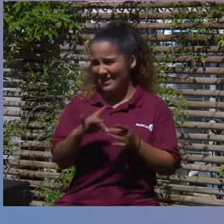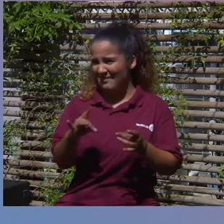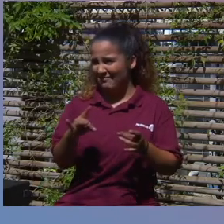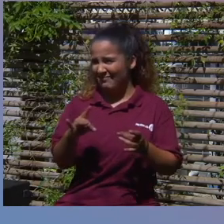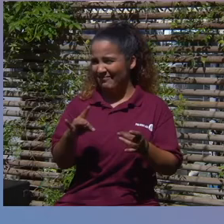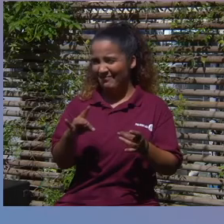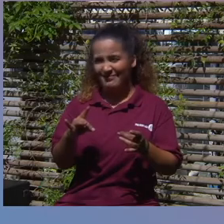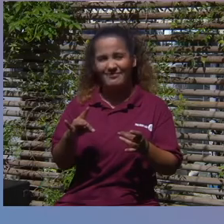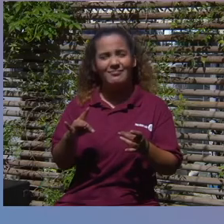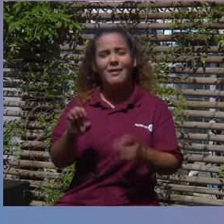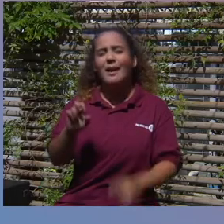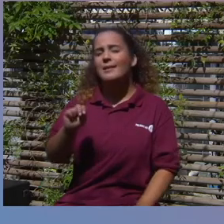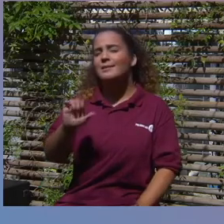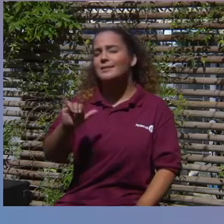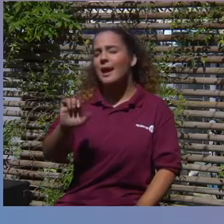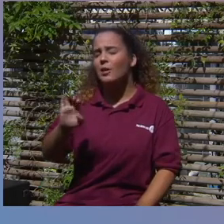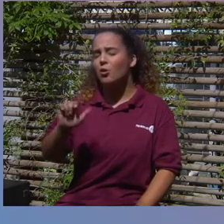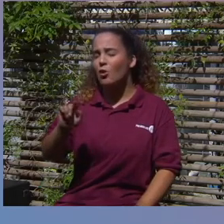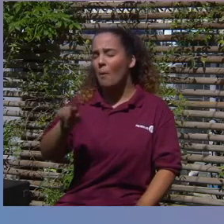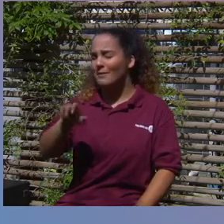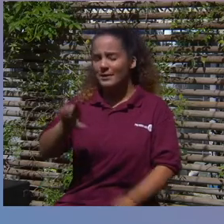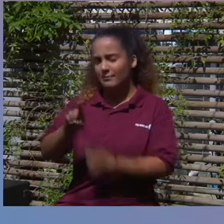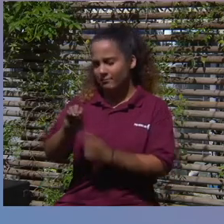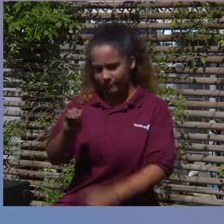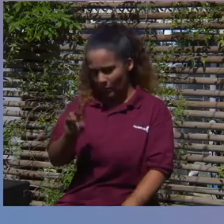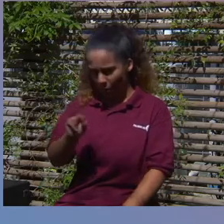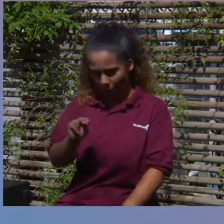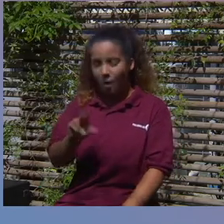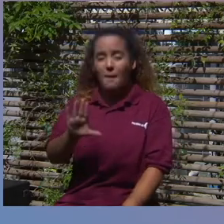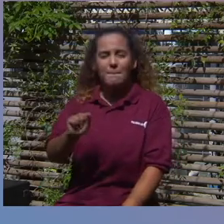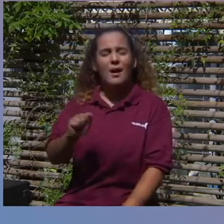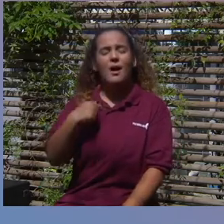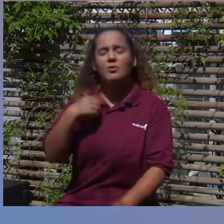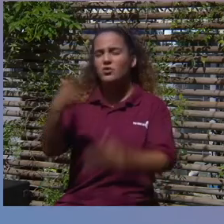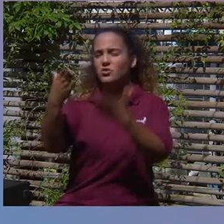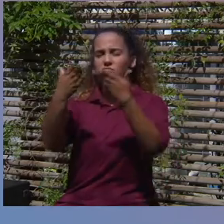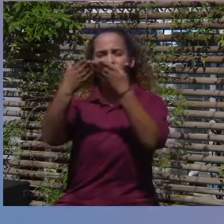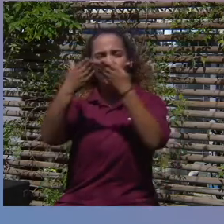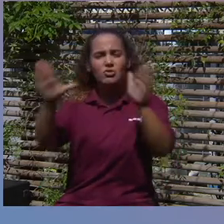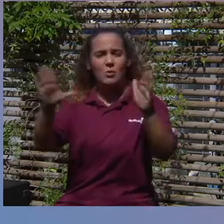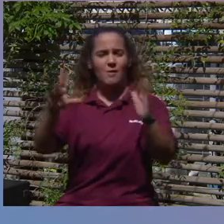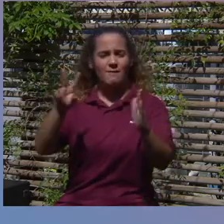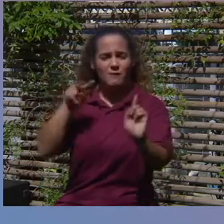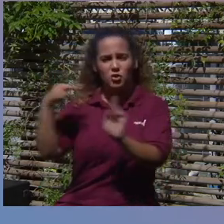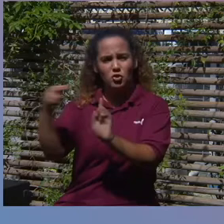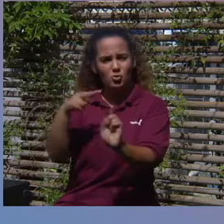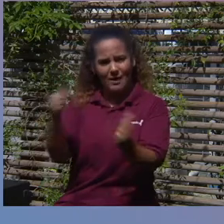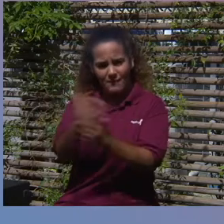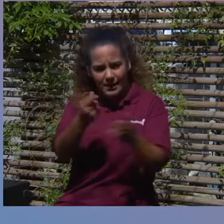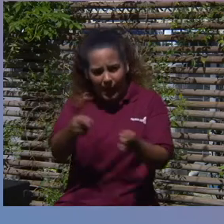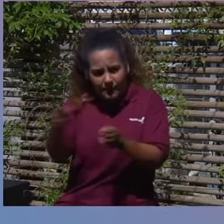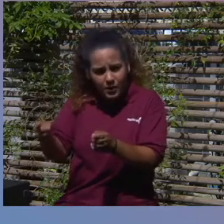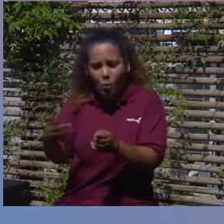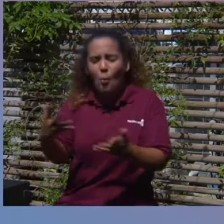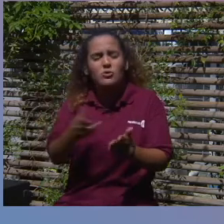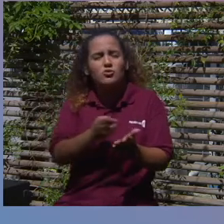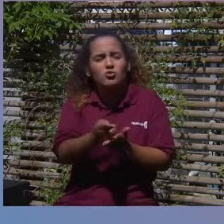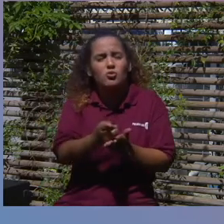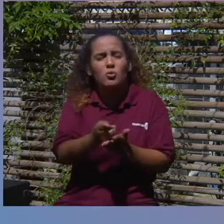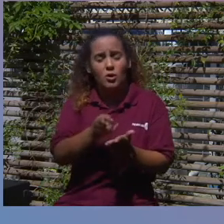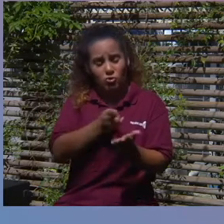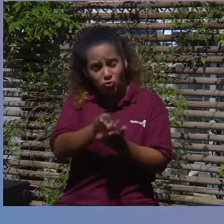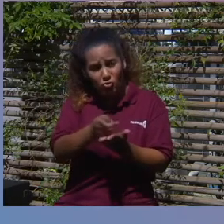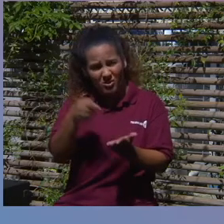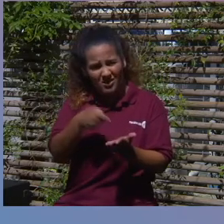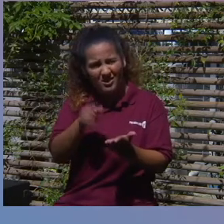I don't want to say encyclopedic, but a wide view of what is going on in the world and what is true. Mm. Because truth